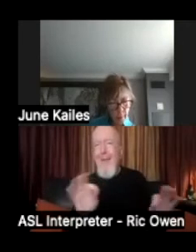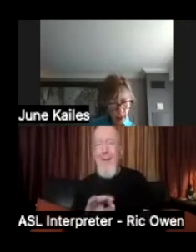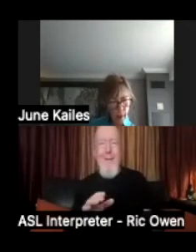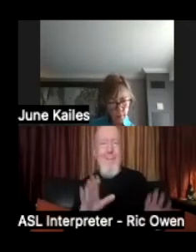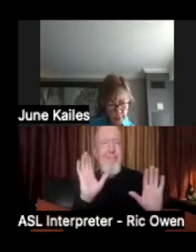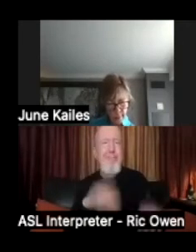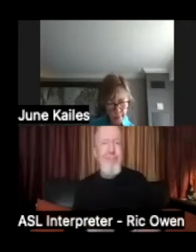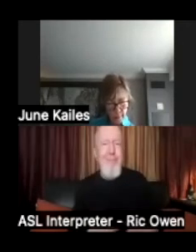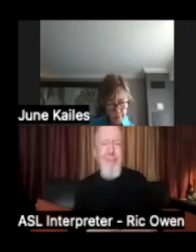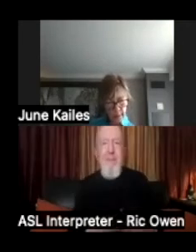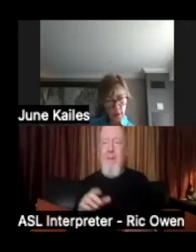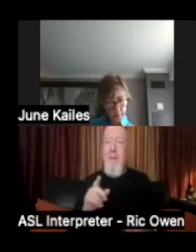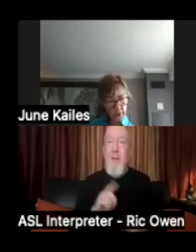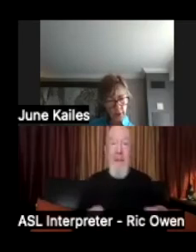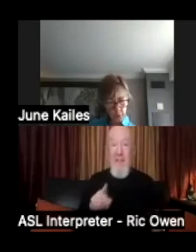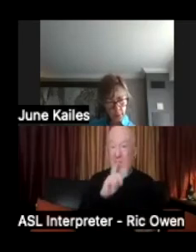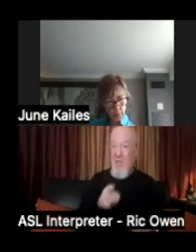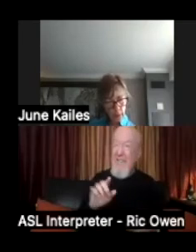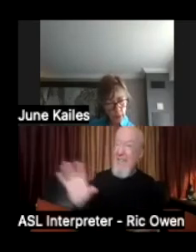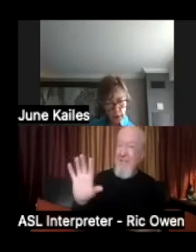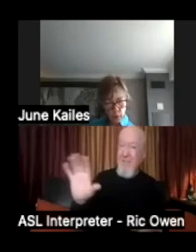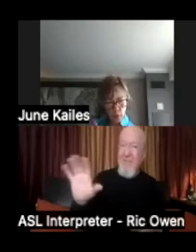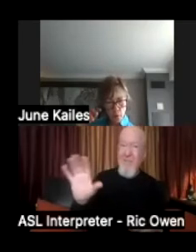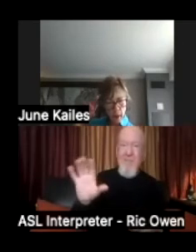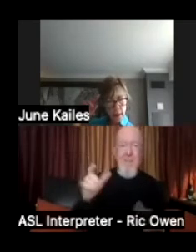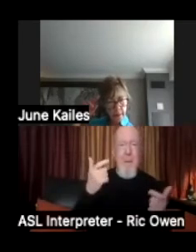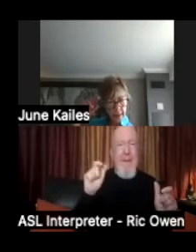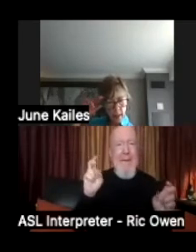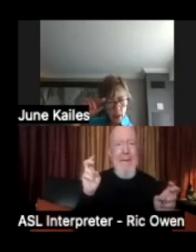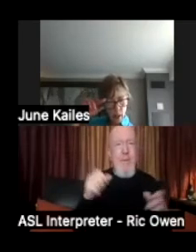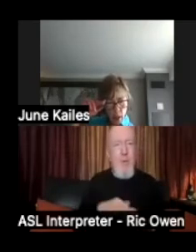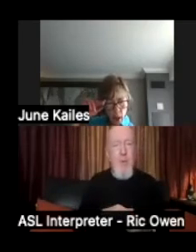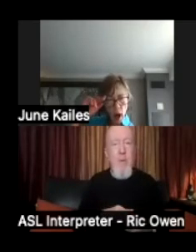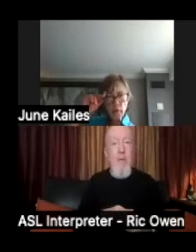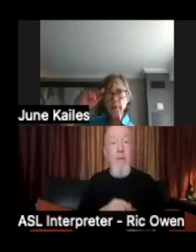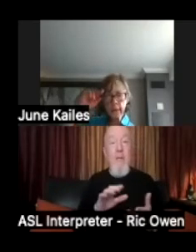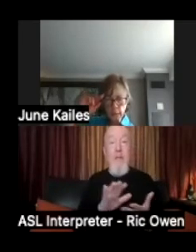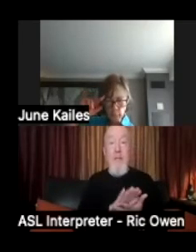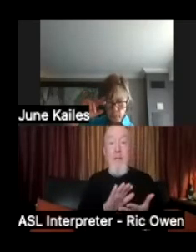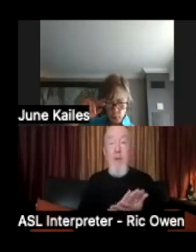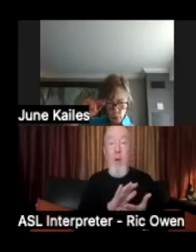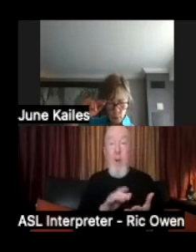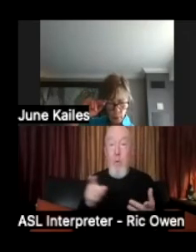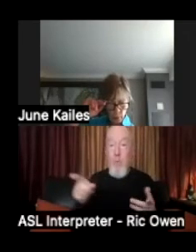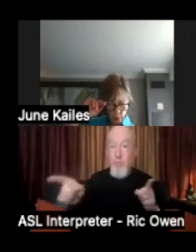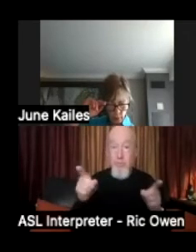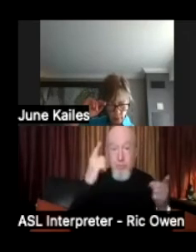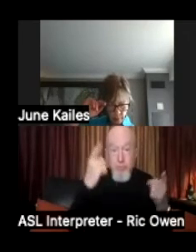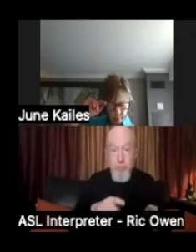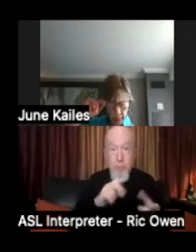others, but are really major issues. So a reminder that all of these support